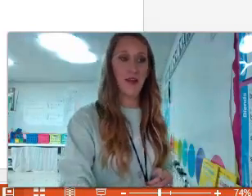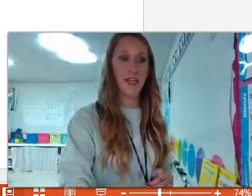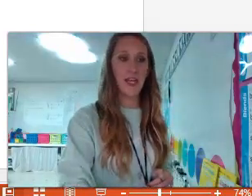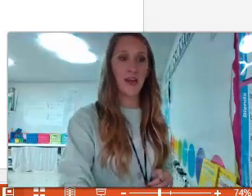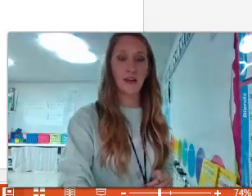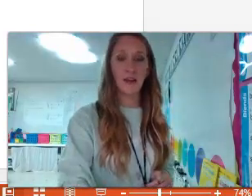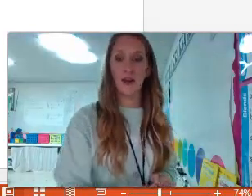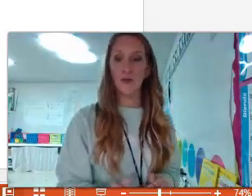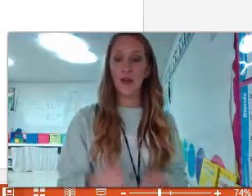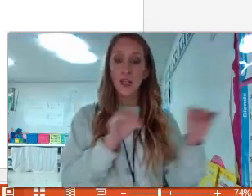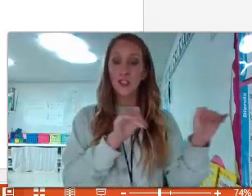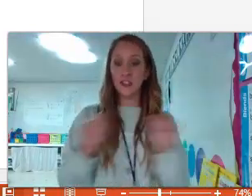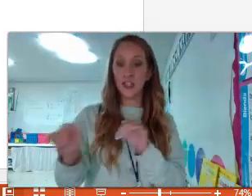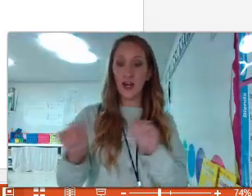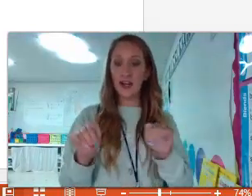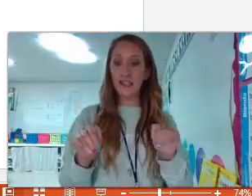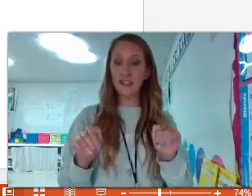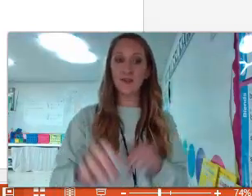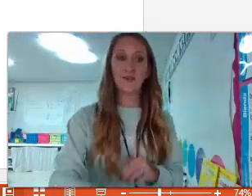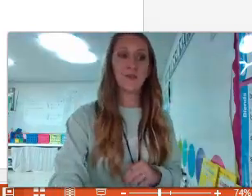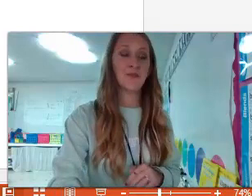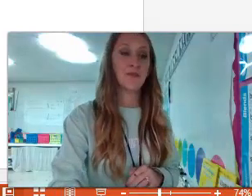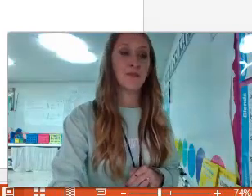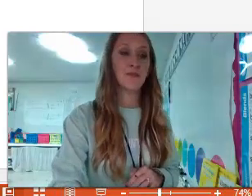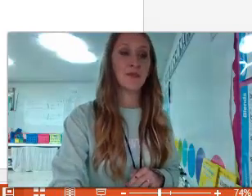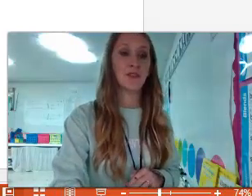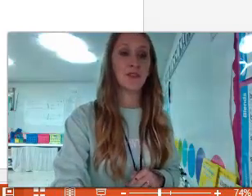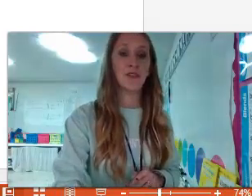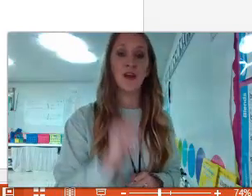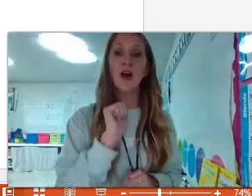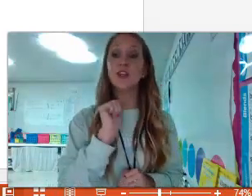Okay, ready, go. Does,